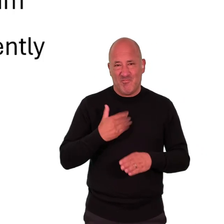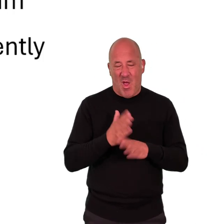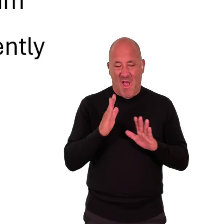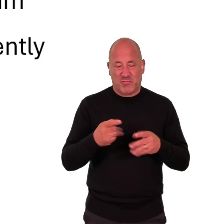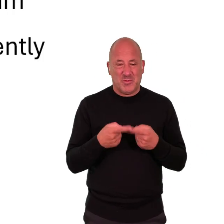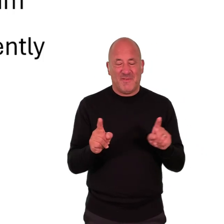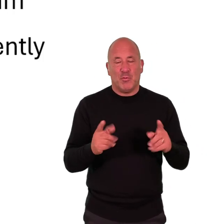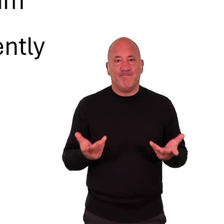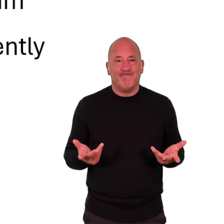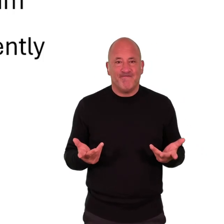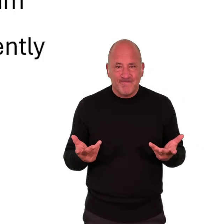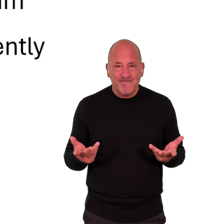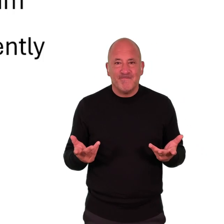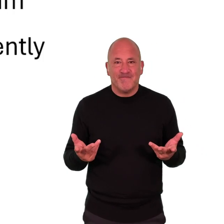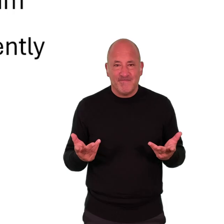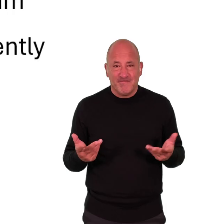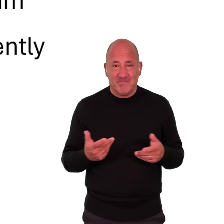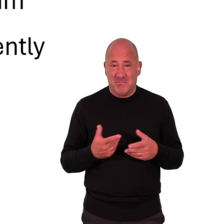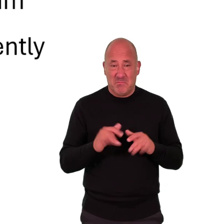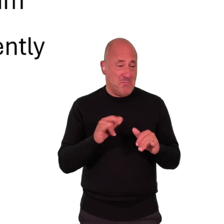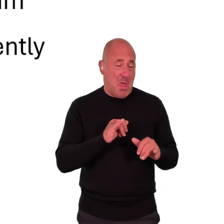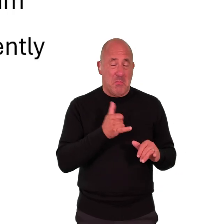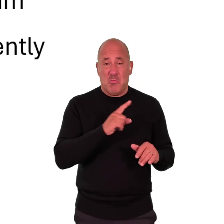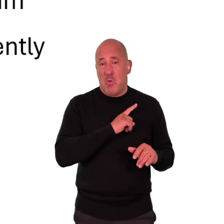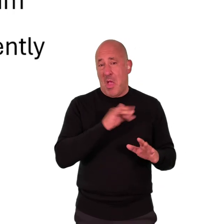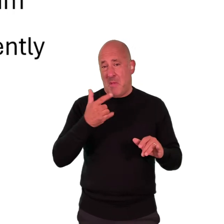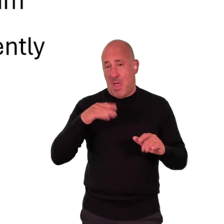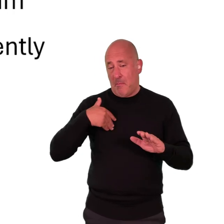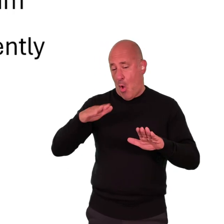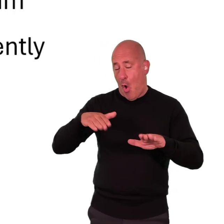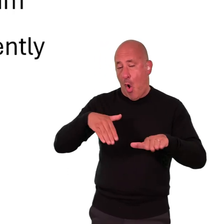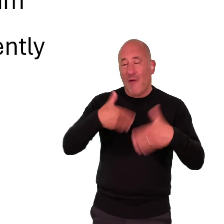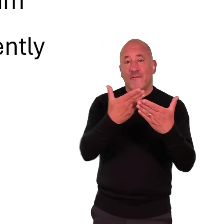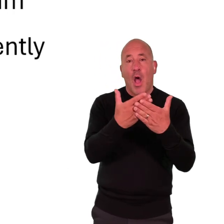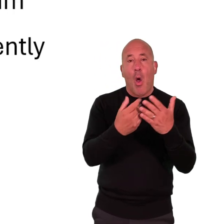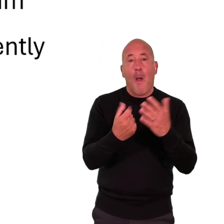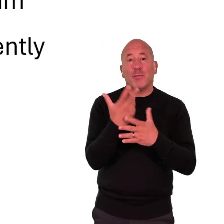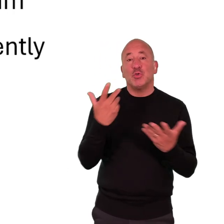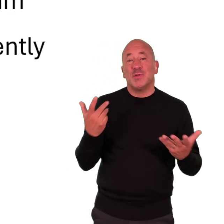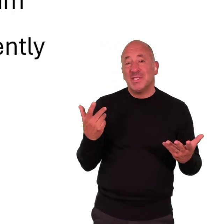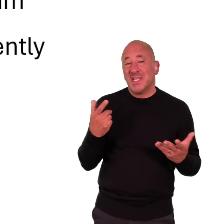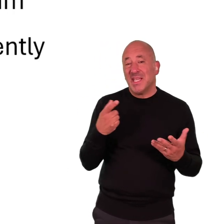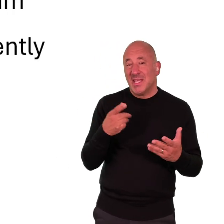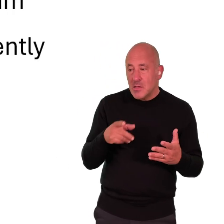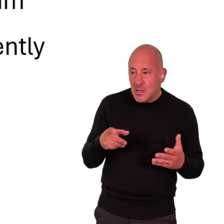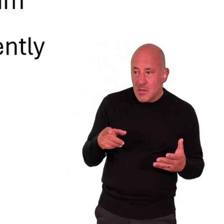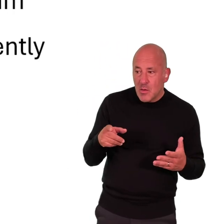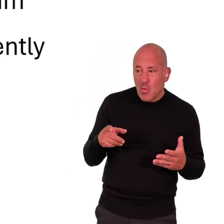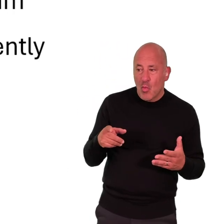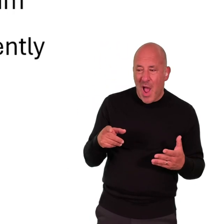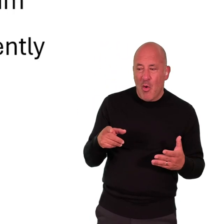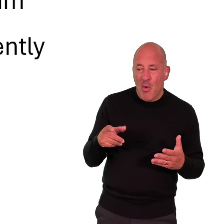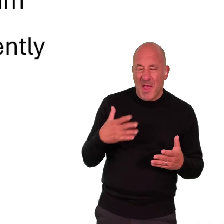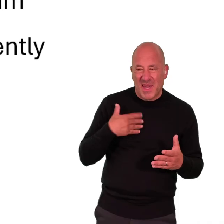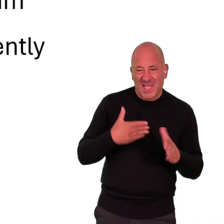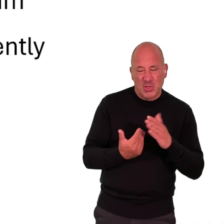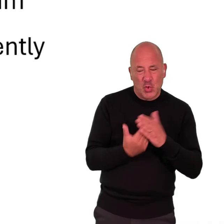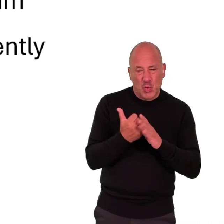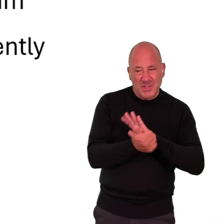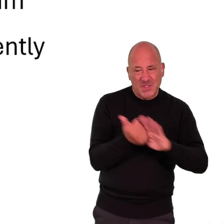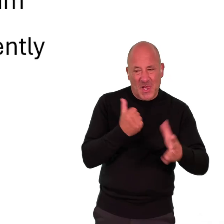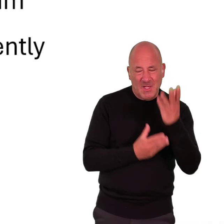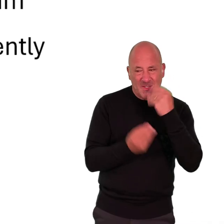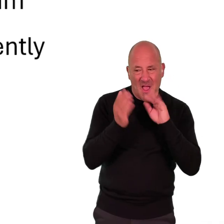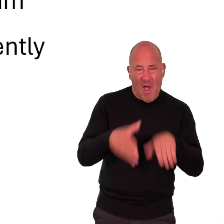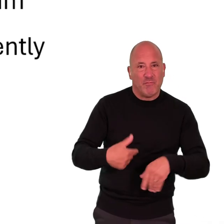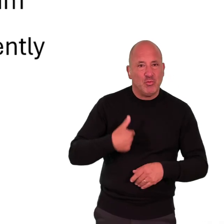Or finally, you might find that the need for change is prompted from learning something in your work recently or acting on feedback. So